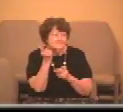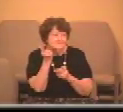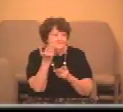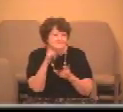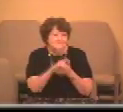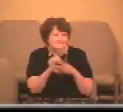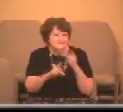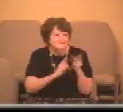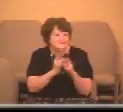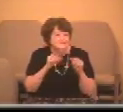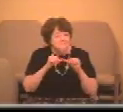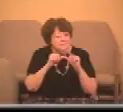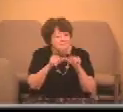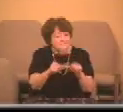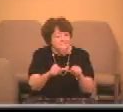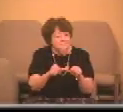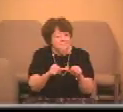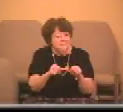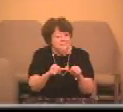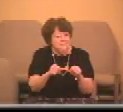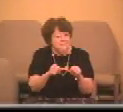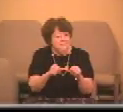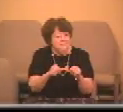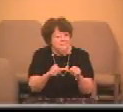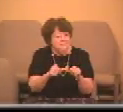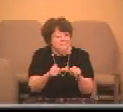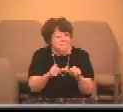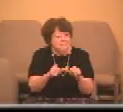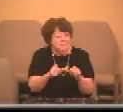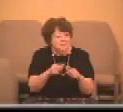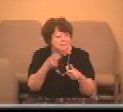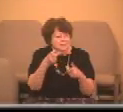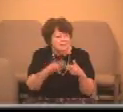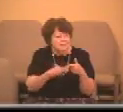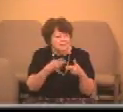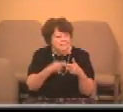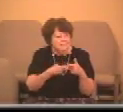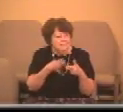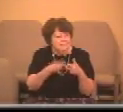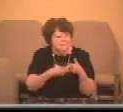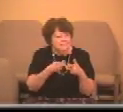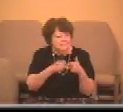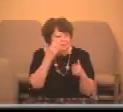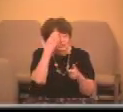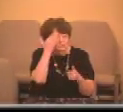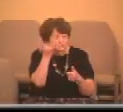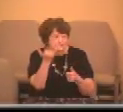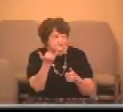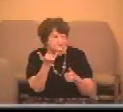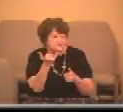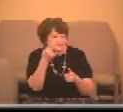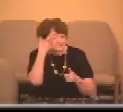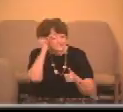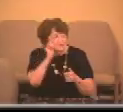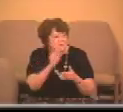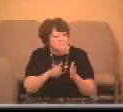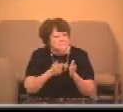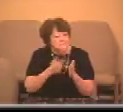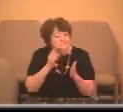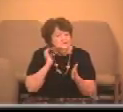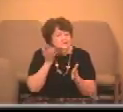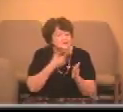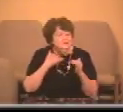That kind of perseverance, quite frankly, is hard. Do you know why? Because sometimes